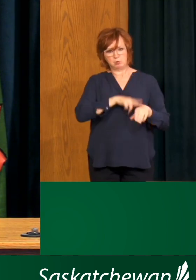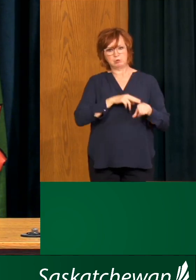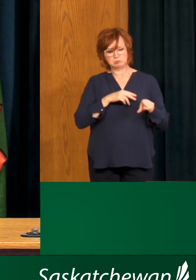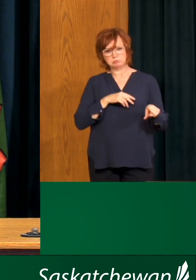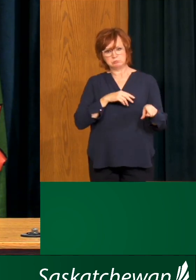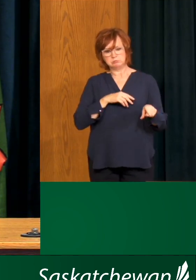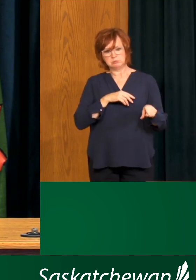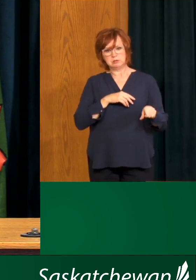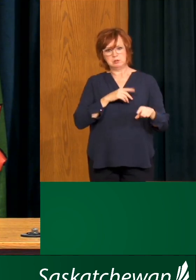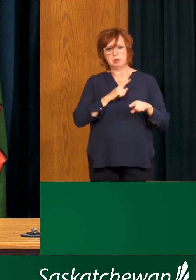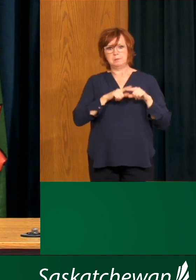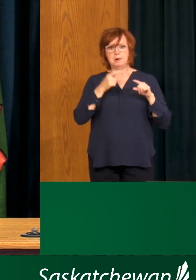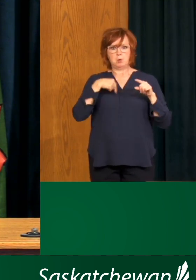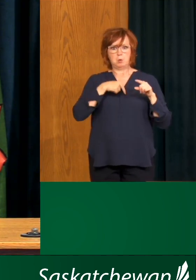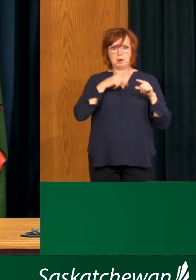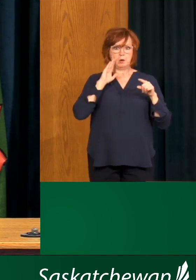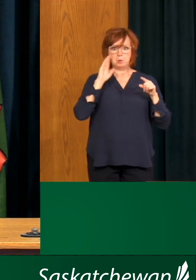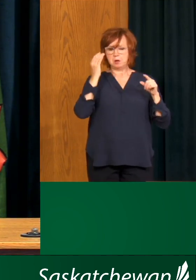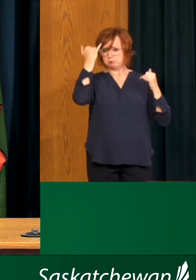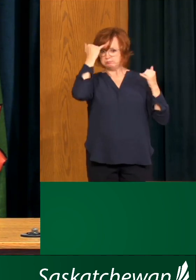this collaborative working group with what